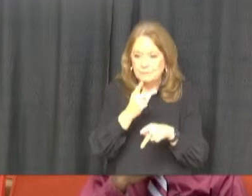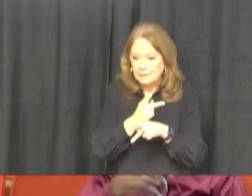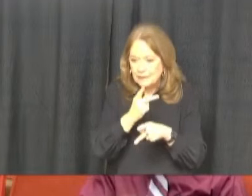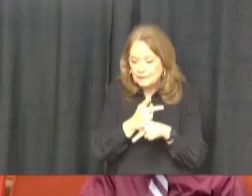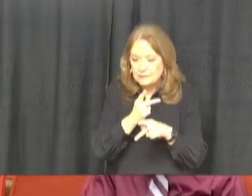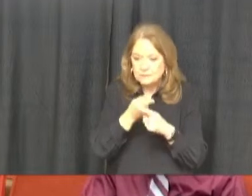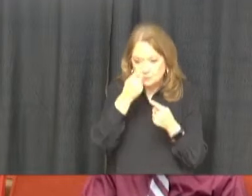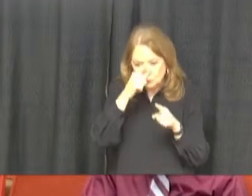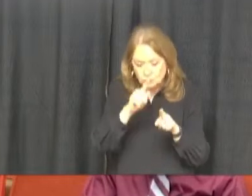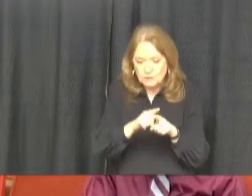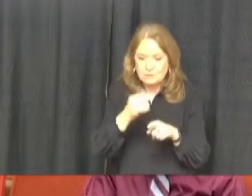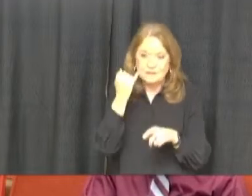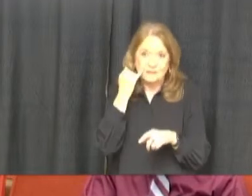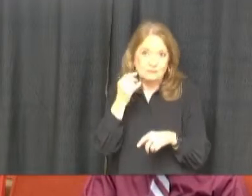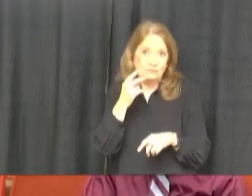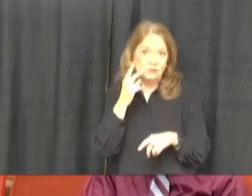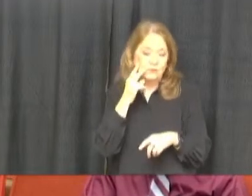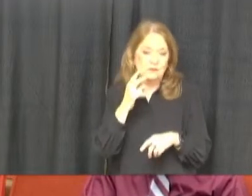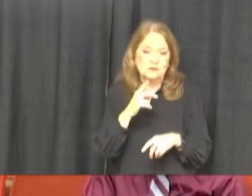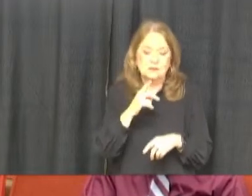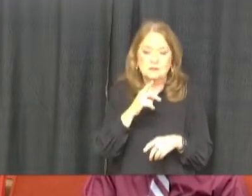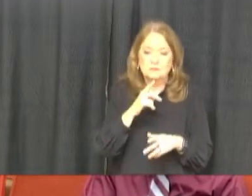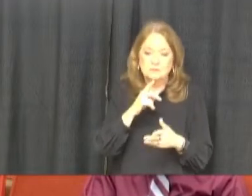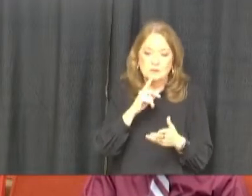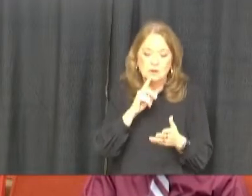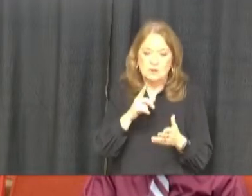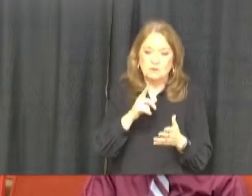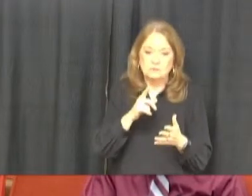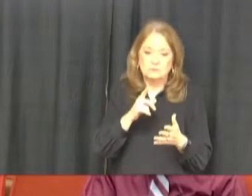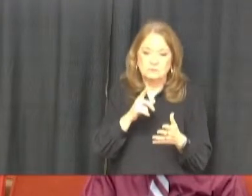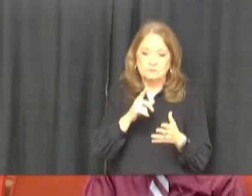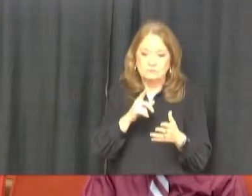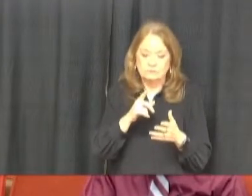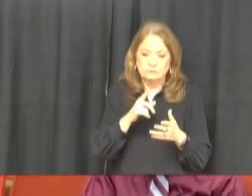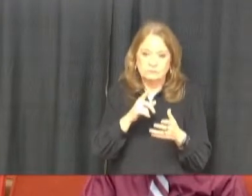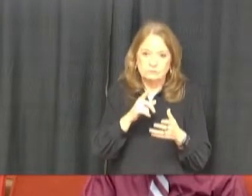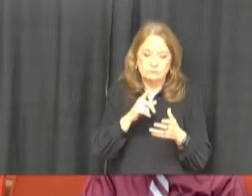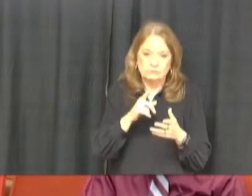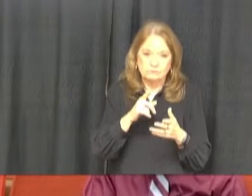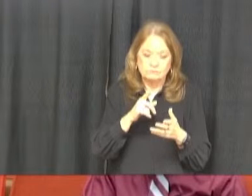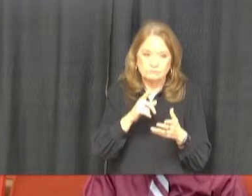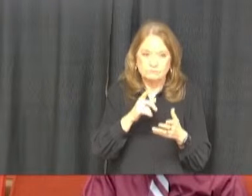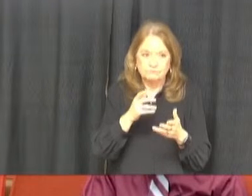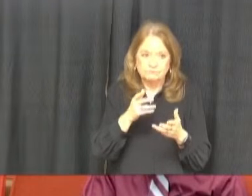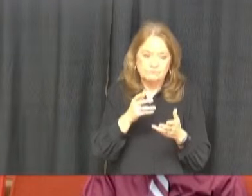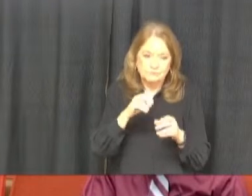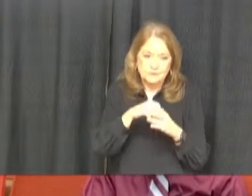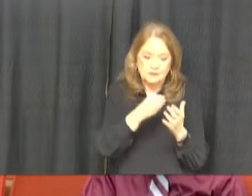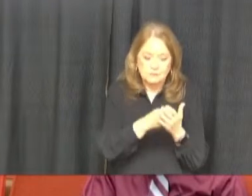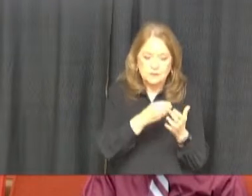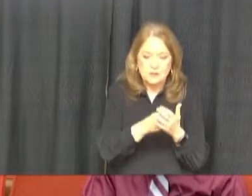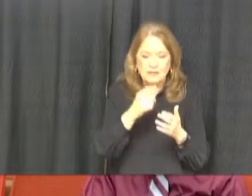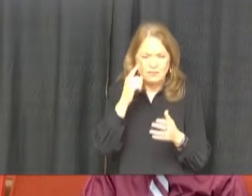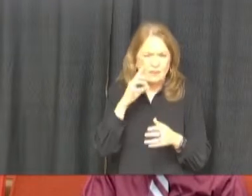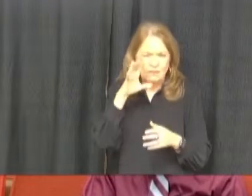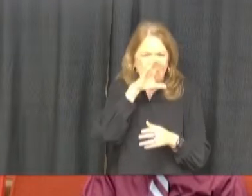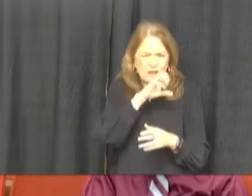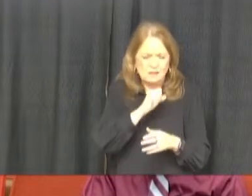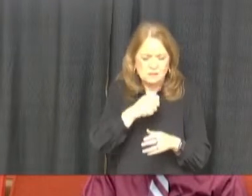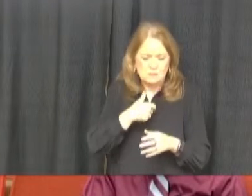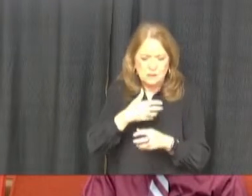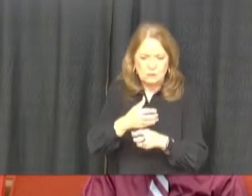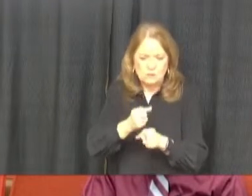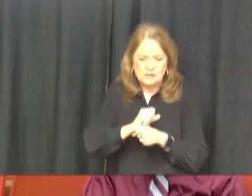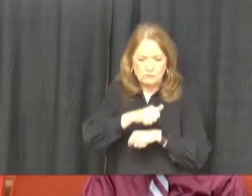really, you'll see a bulk part of our budget. I think the estimate I got